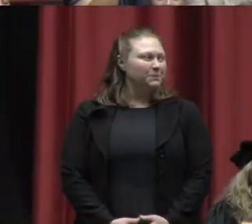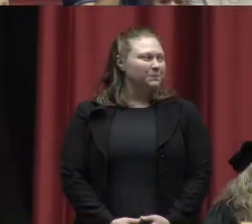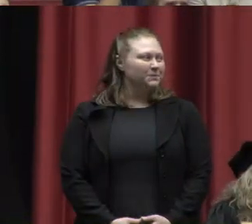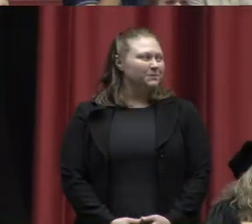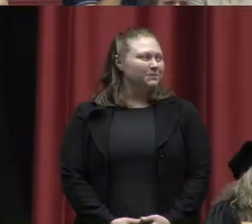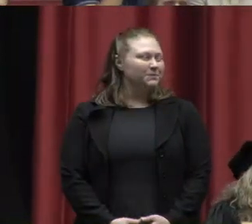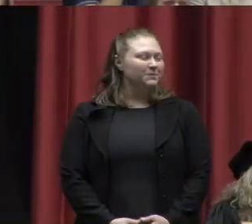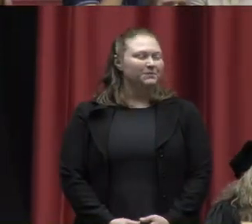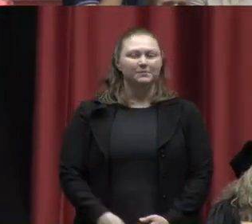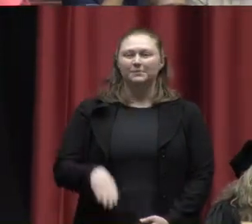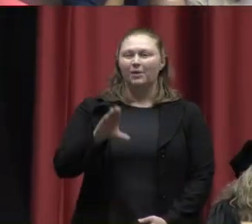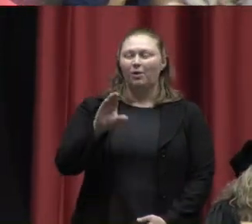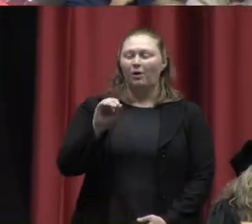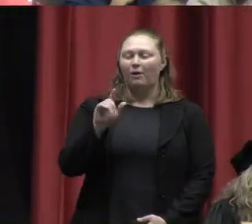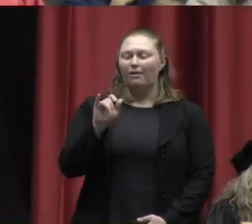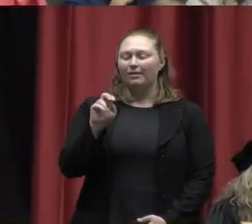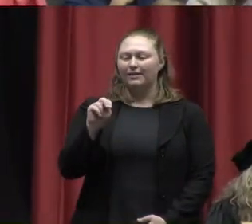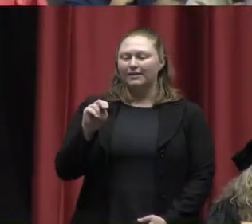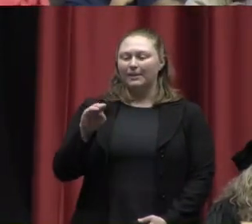Coy Nguyen.